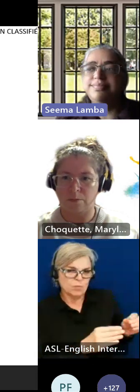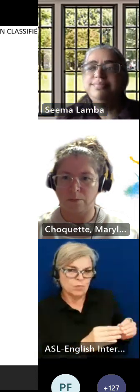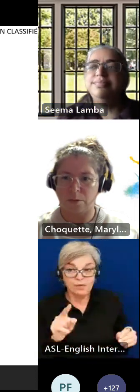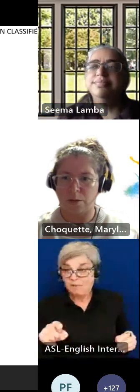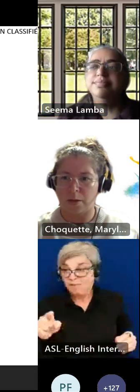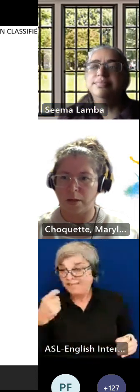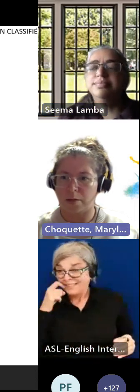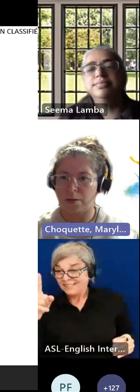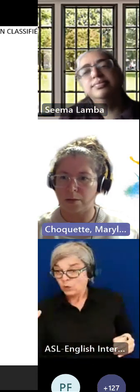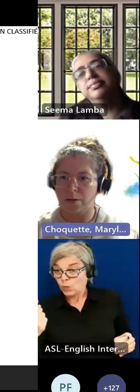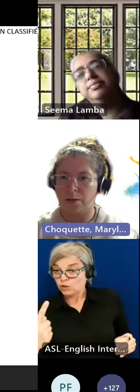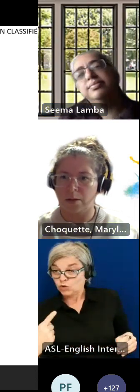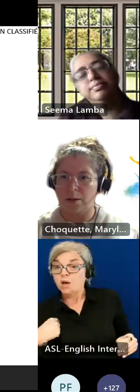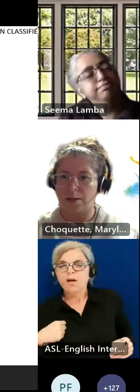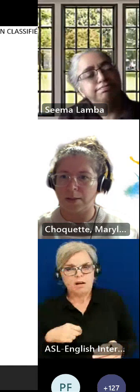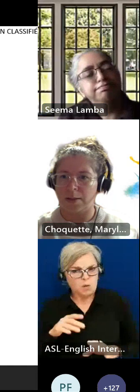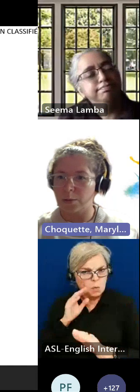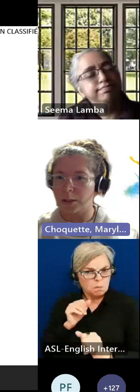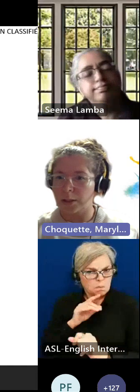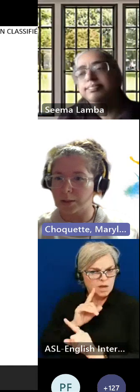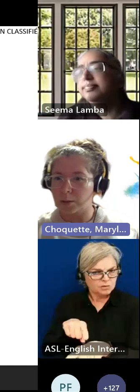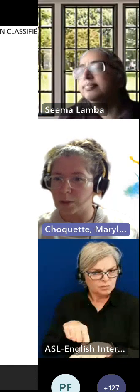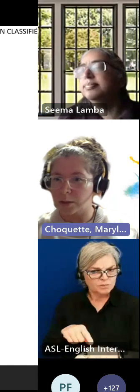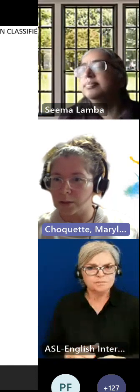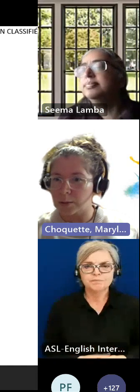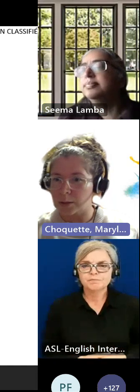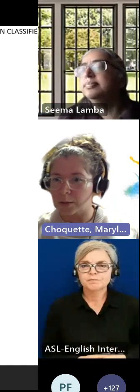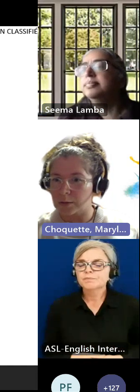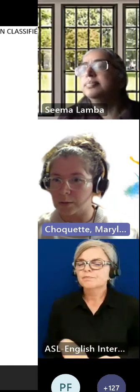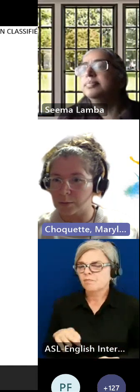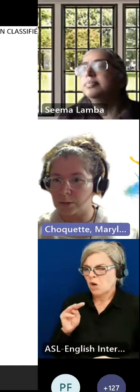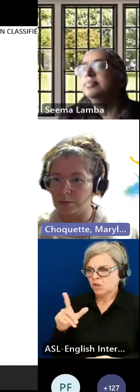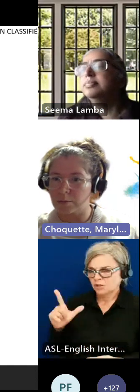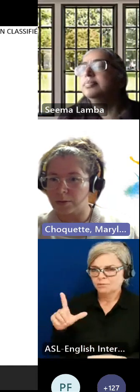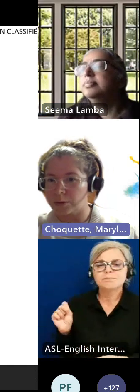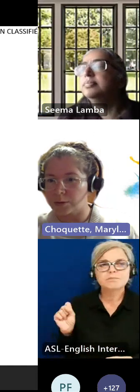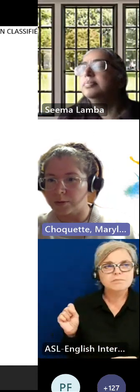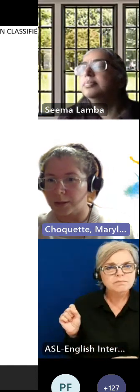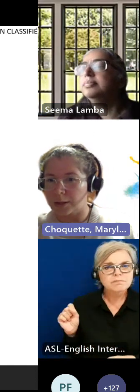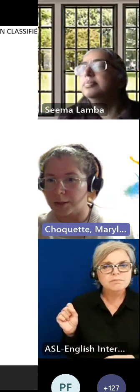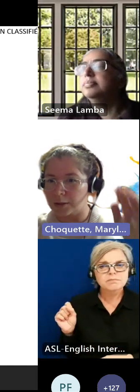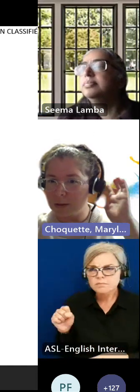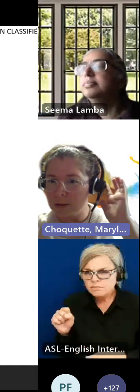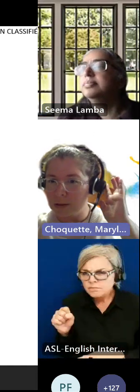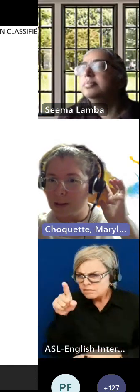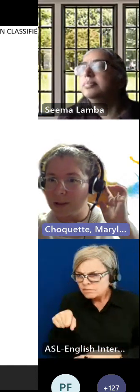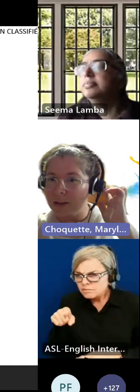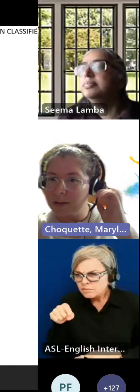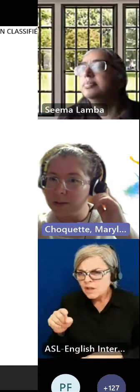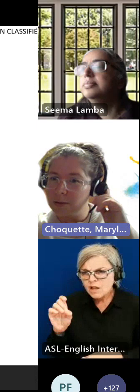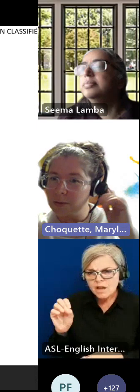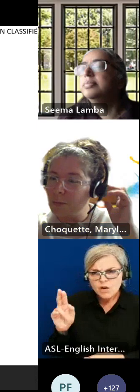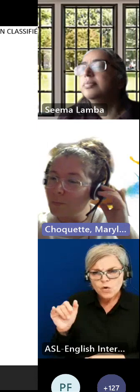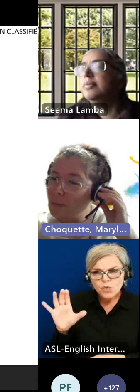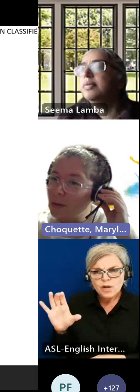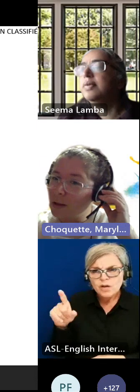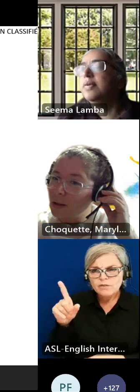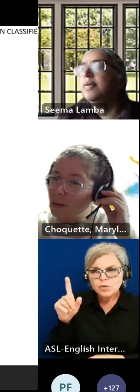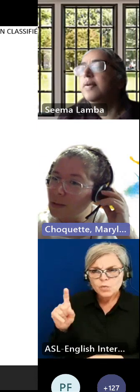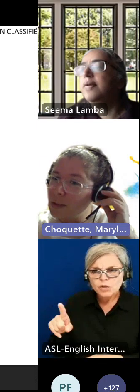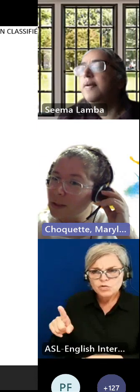question. Yes. I see somebody has questions about oui, c'est ça, Eric.